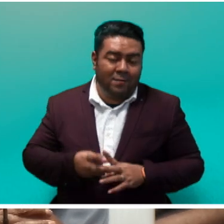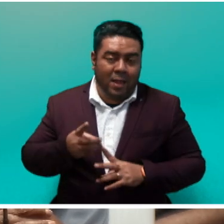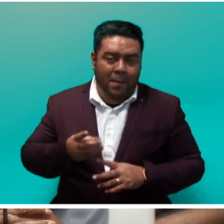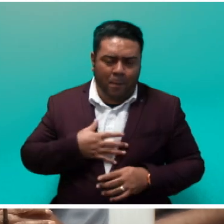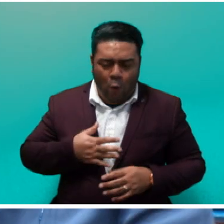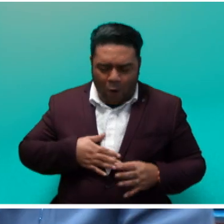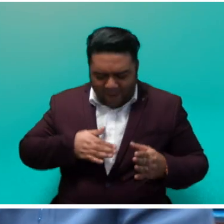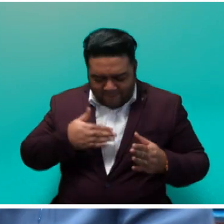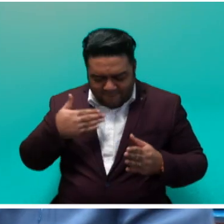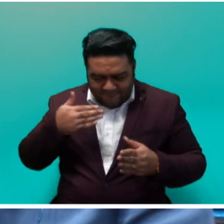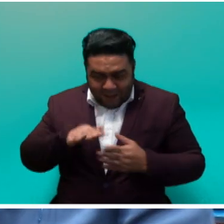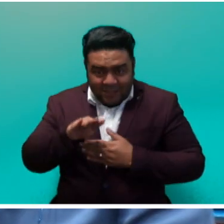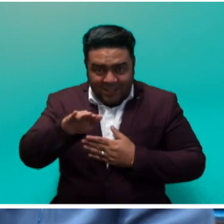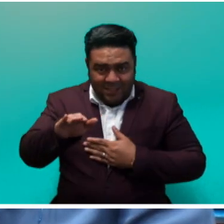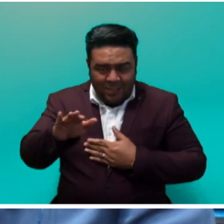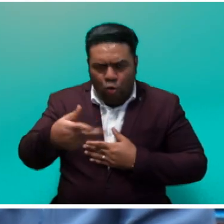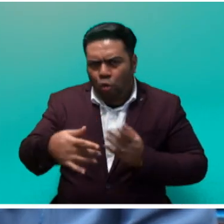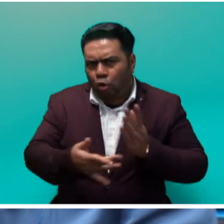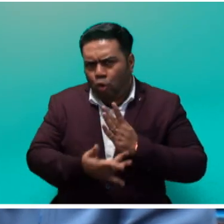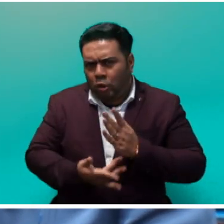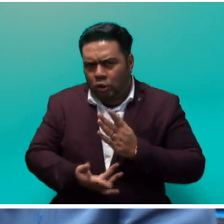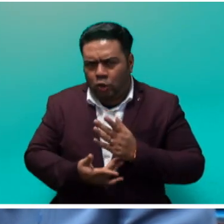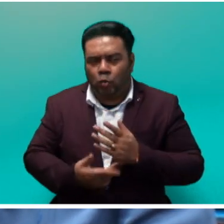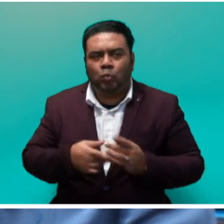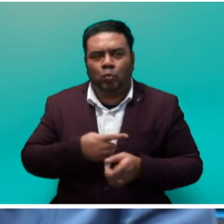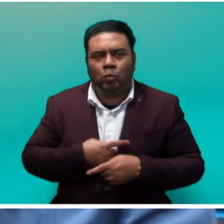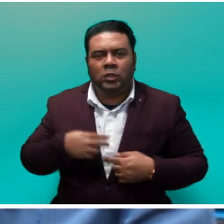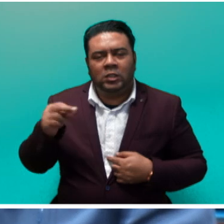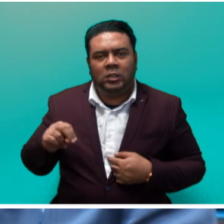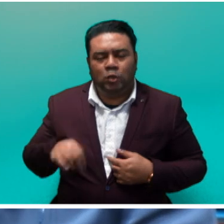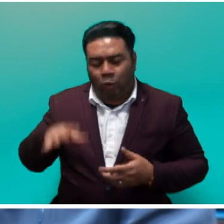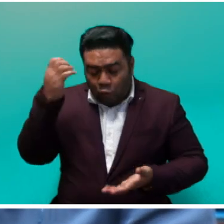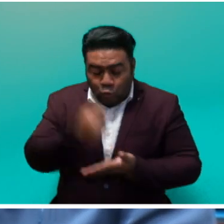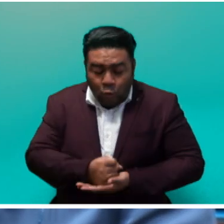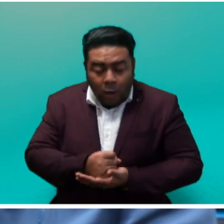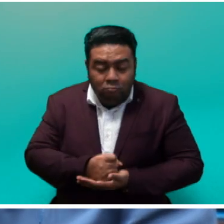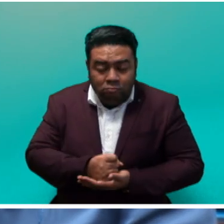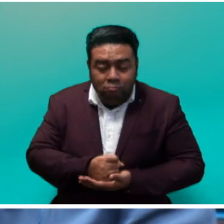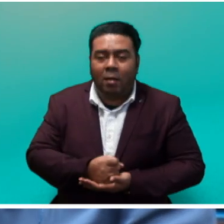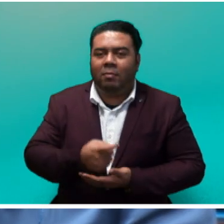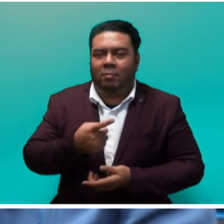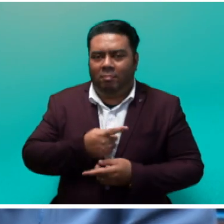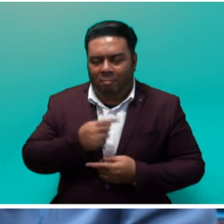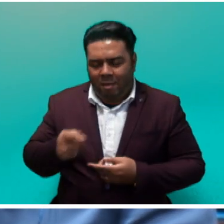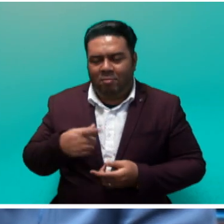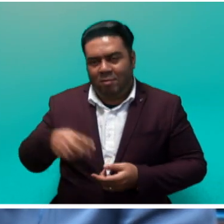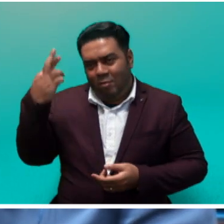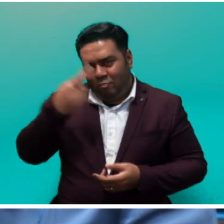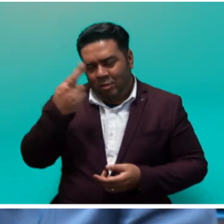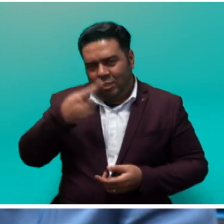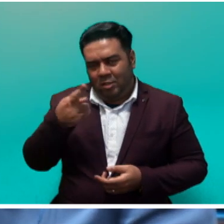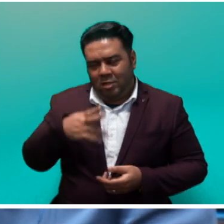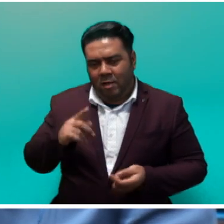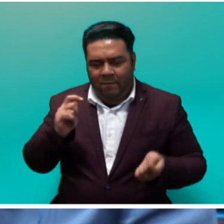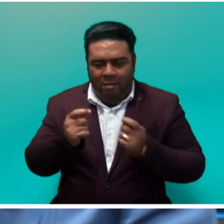as we get in terms of technology, we need to ensure that the risk of manipulation